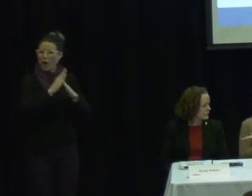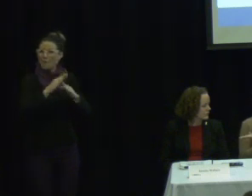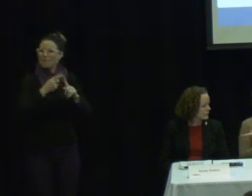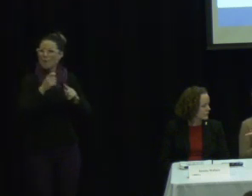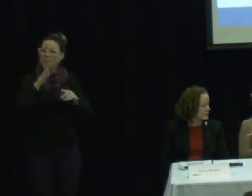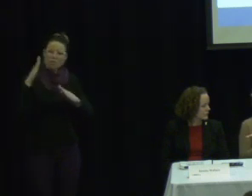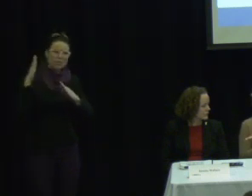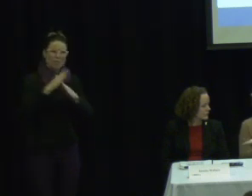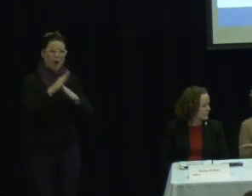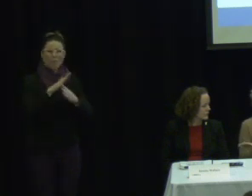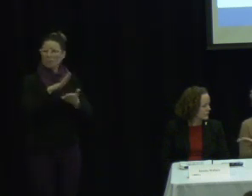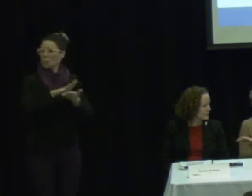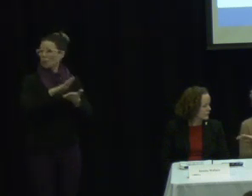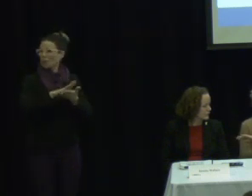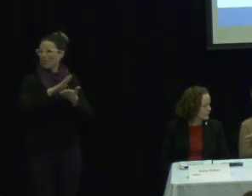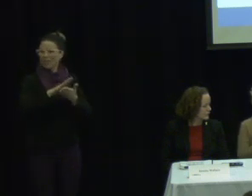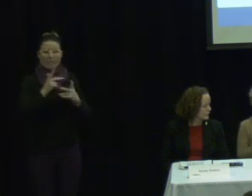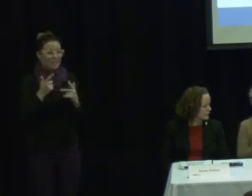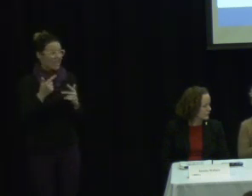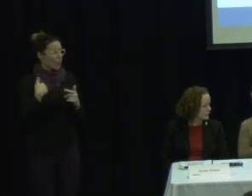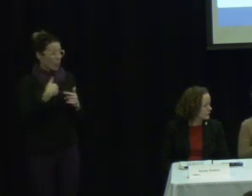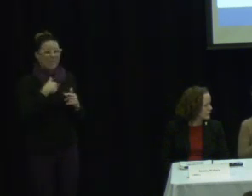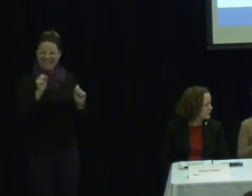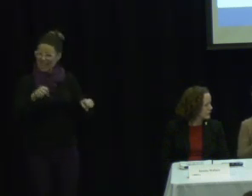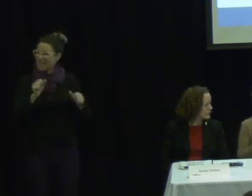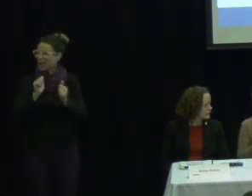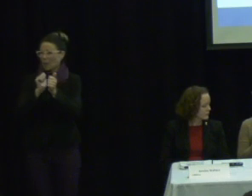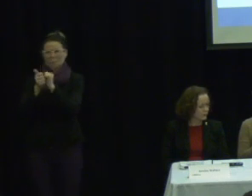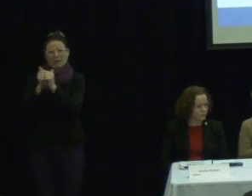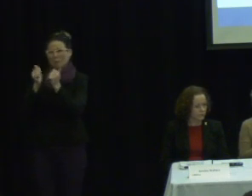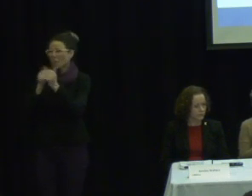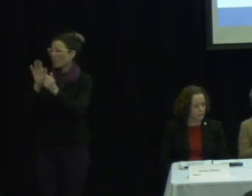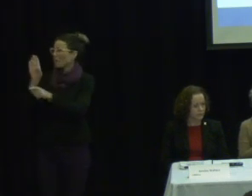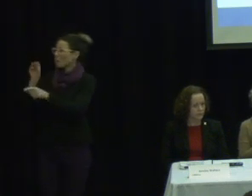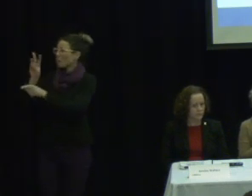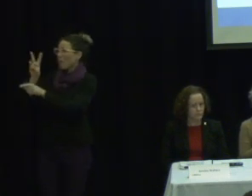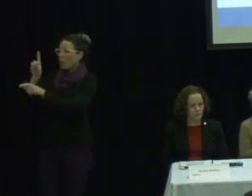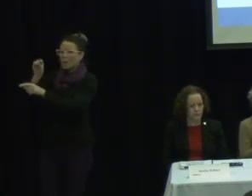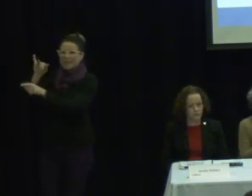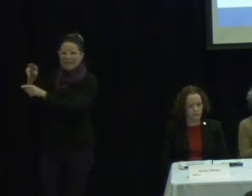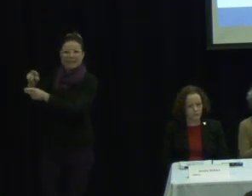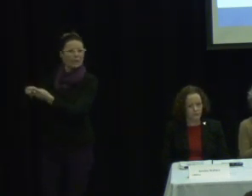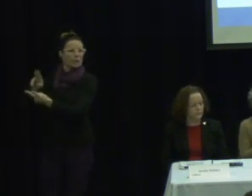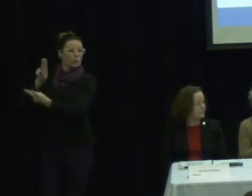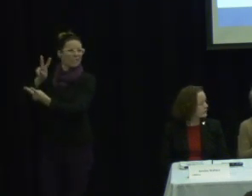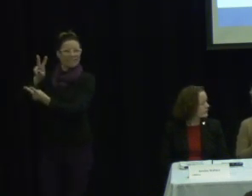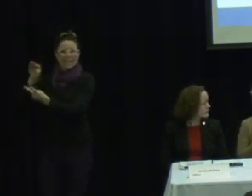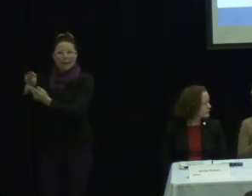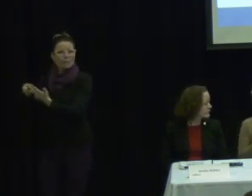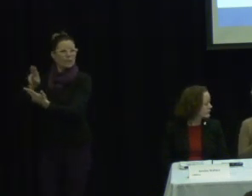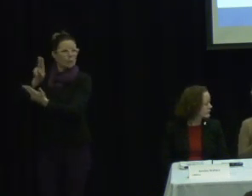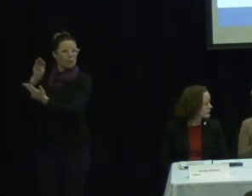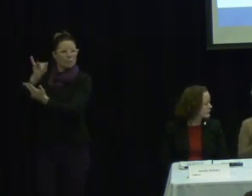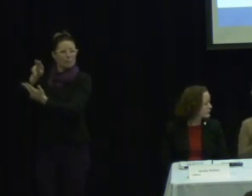on faculty quality with Bowdoin, with UVM, with UMaine. We can compete.